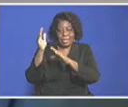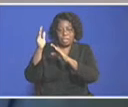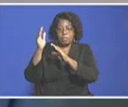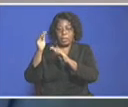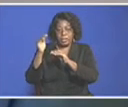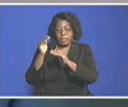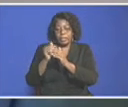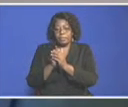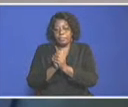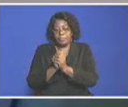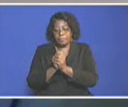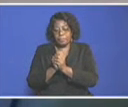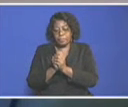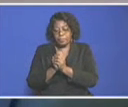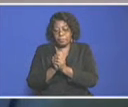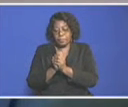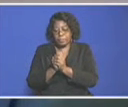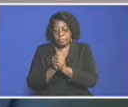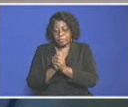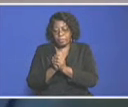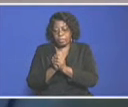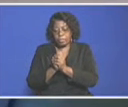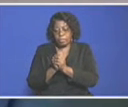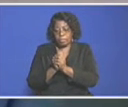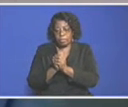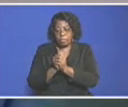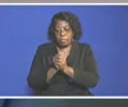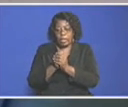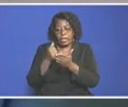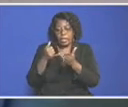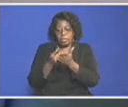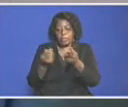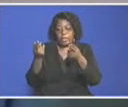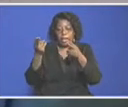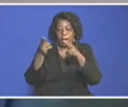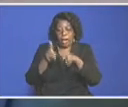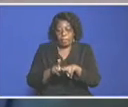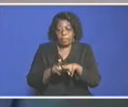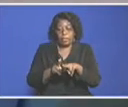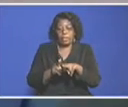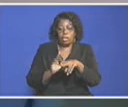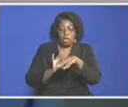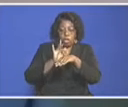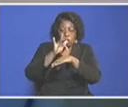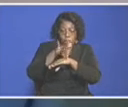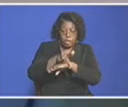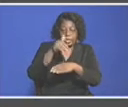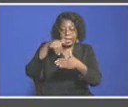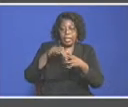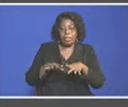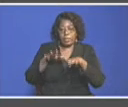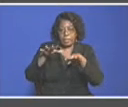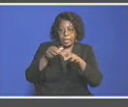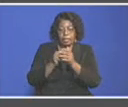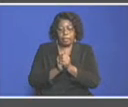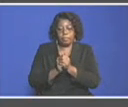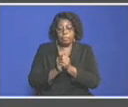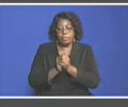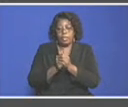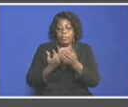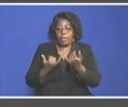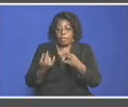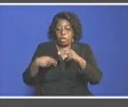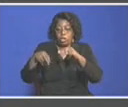phenomenon, which has been happening since very early in the pandemic. And apparently the growing list of